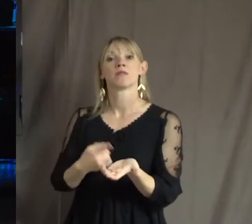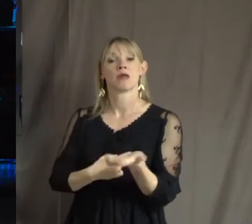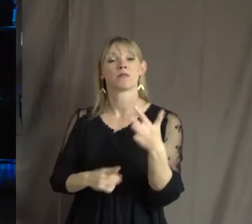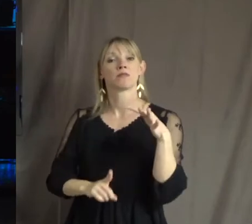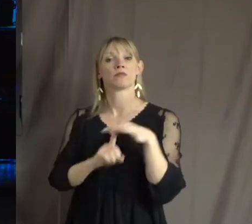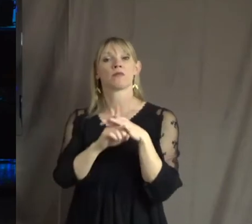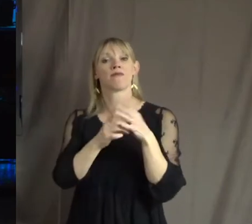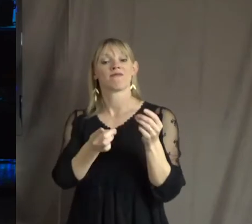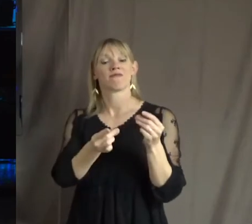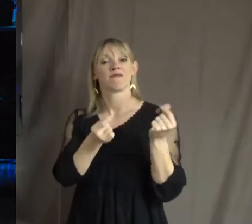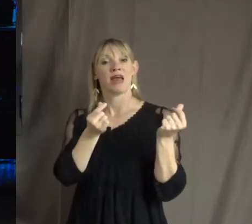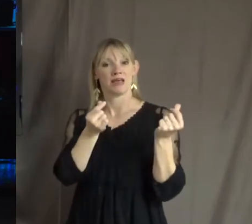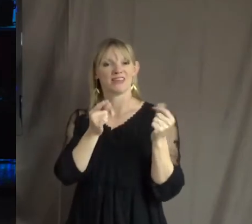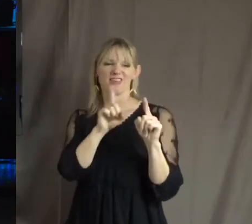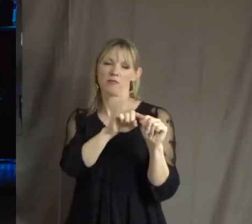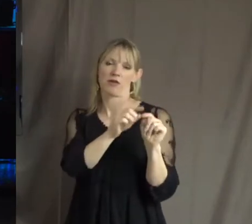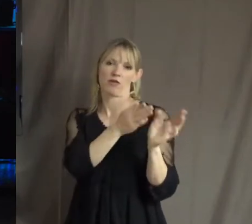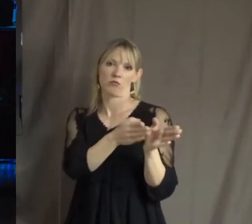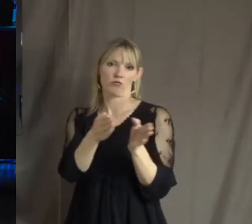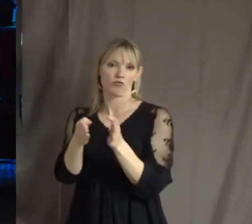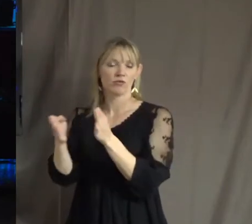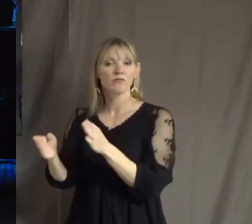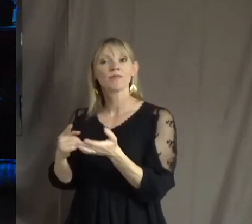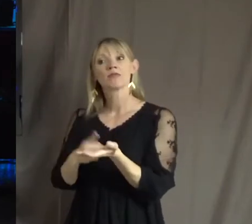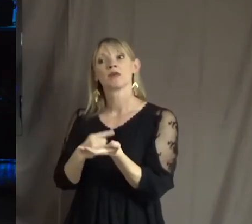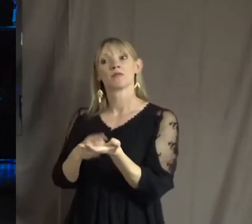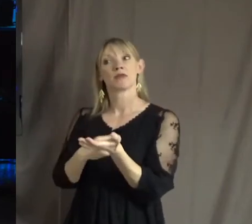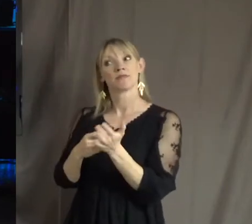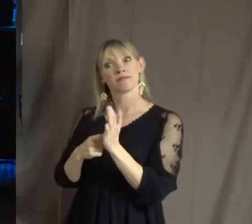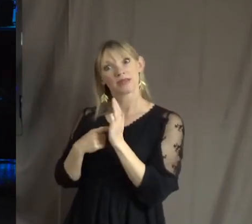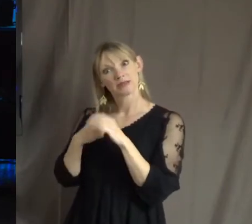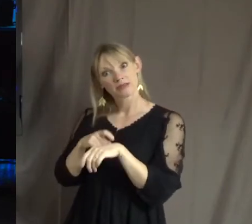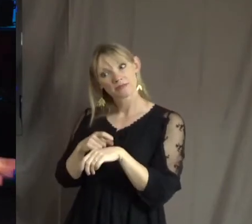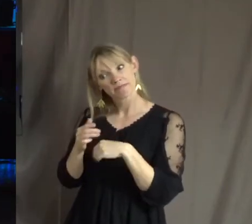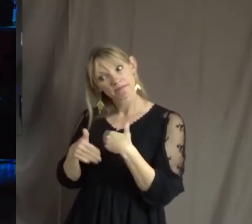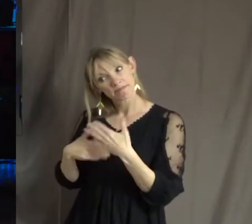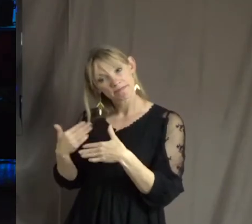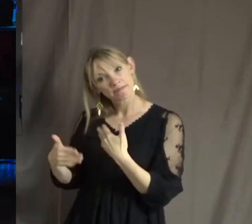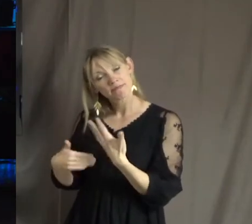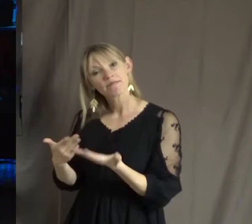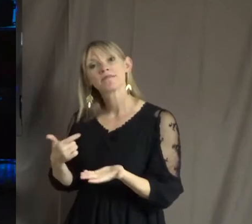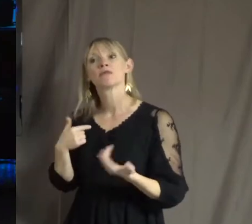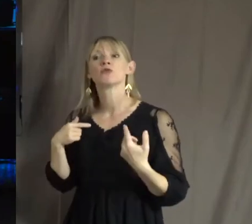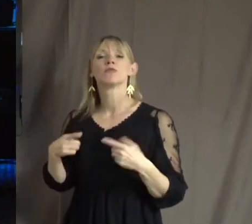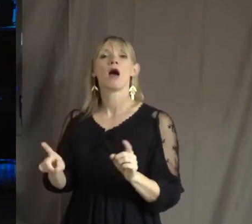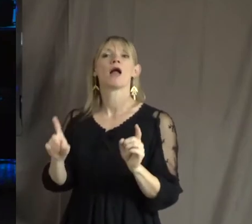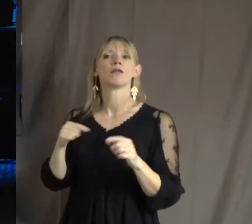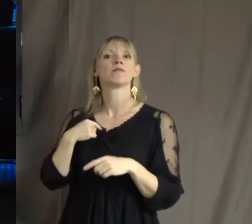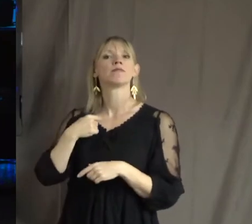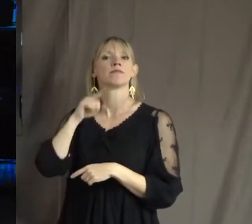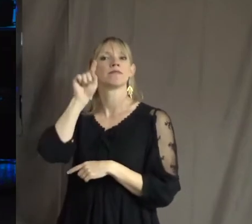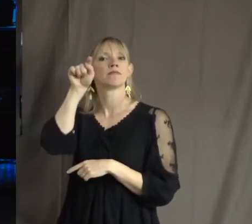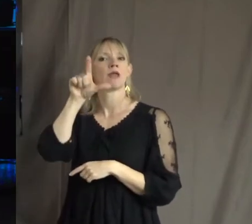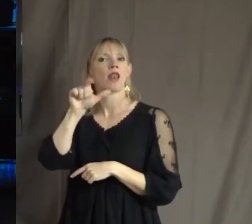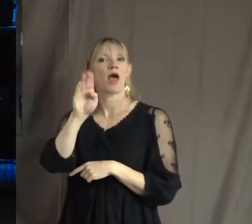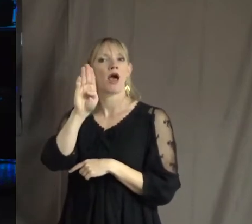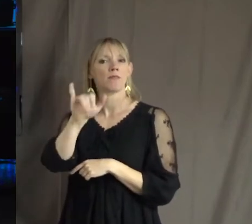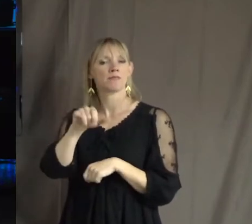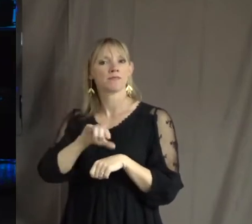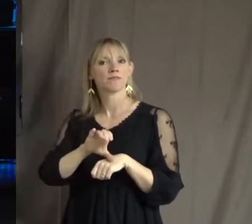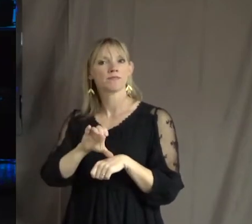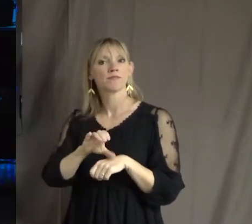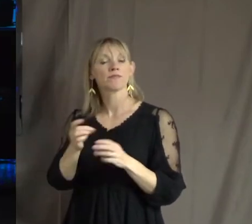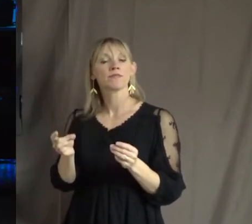quickly, depending on the individual. Sometimes it takes a while. And it was a while, and I was in the lobby of Mile High Church, and all of a sudden